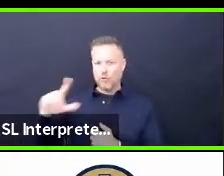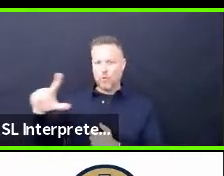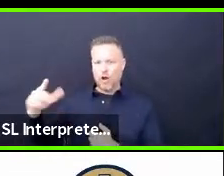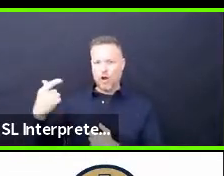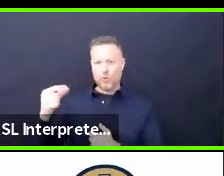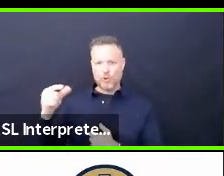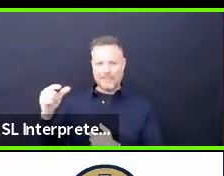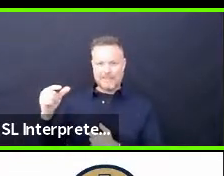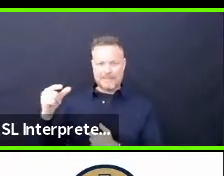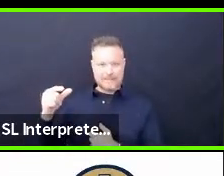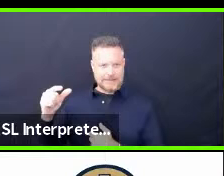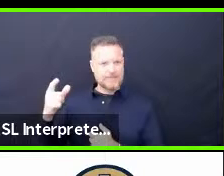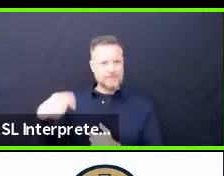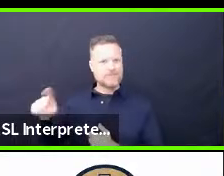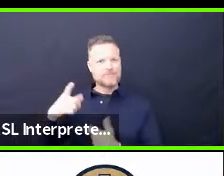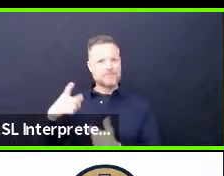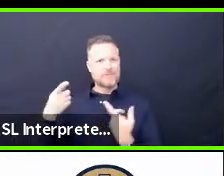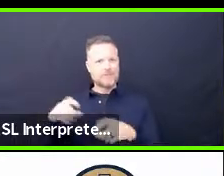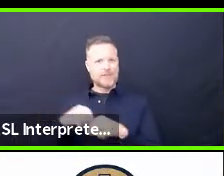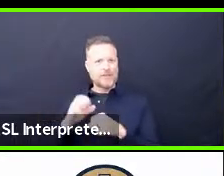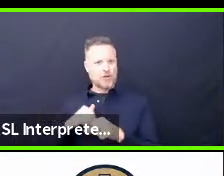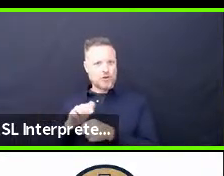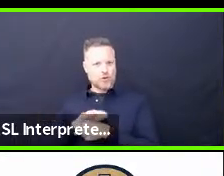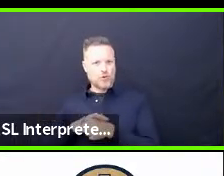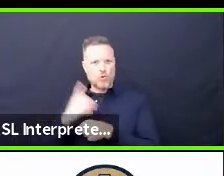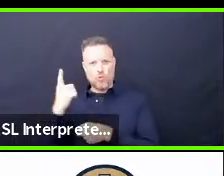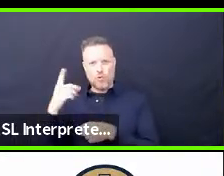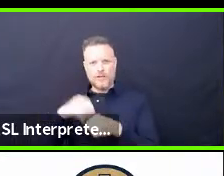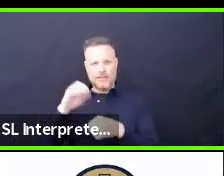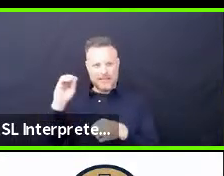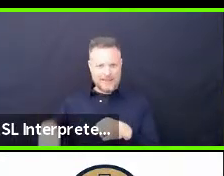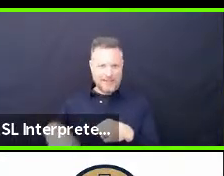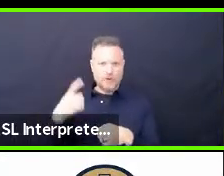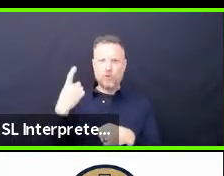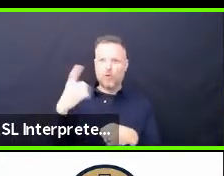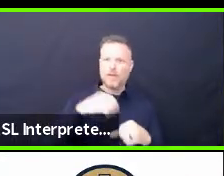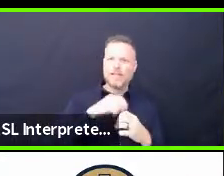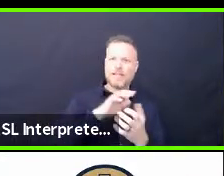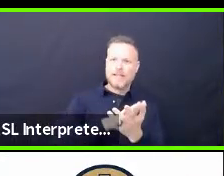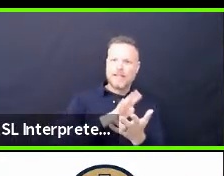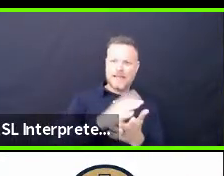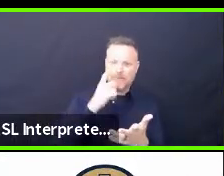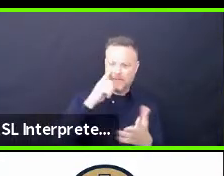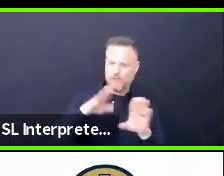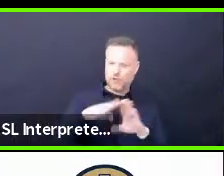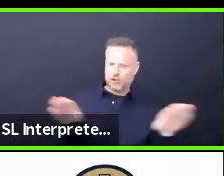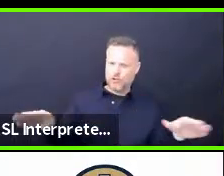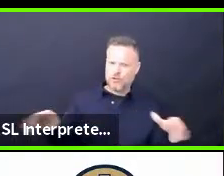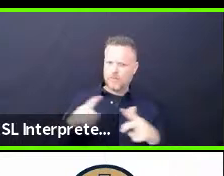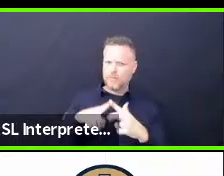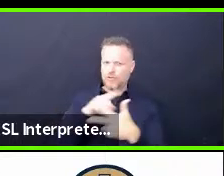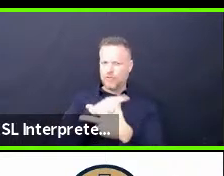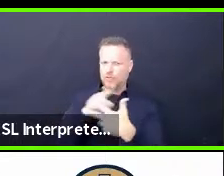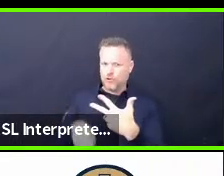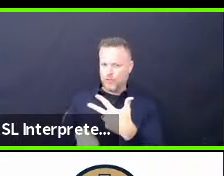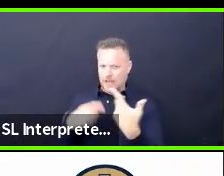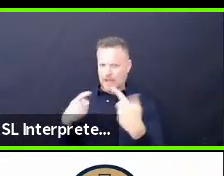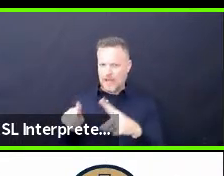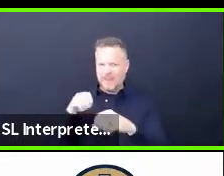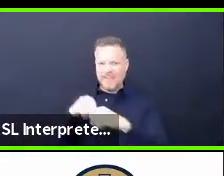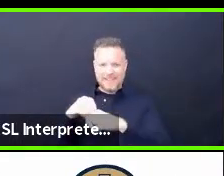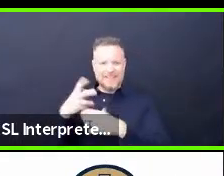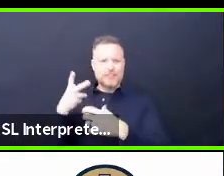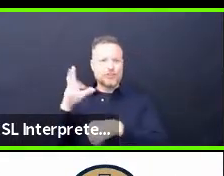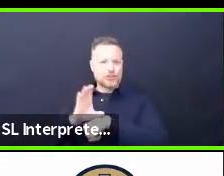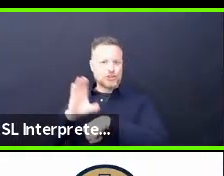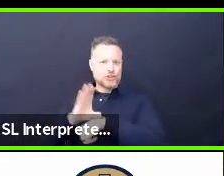that 2 of them were held at our locations, one in Olathe, one at the Academy for Children. But the other 3 were actually at churches. We've done